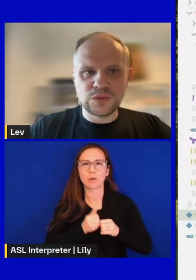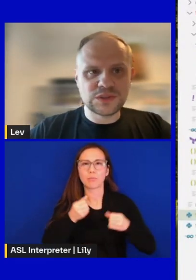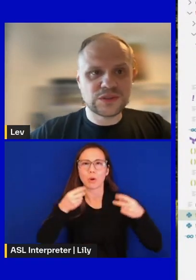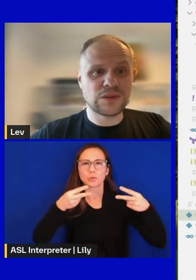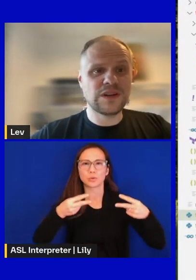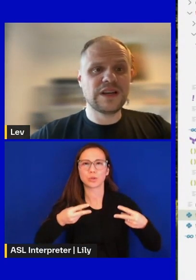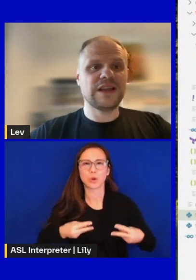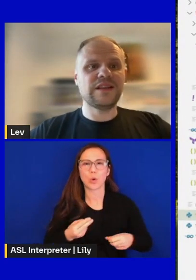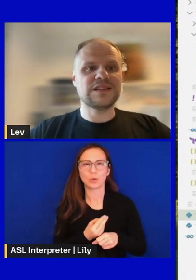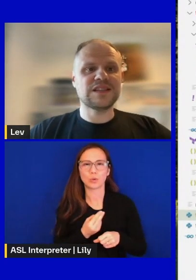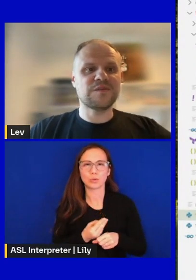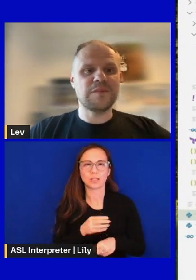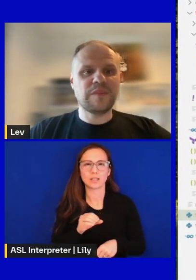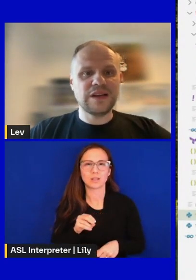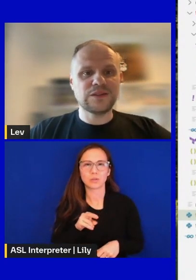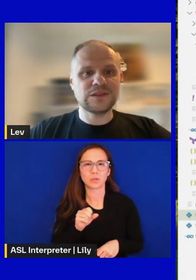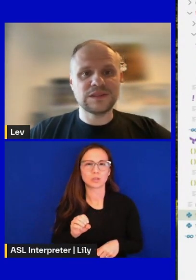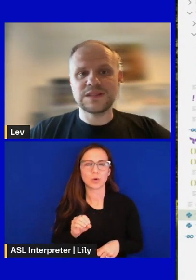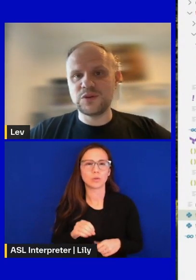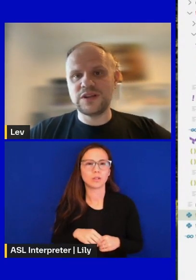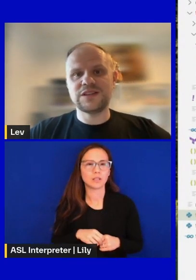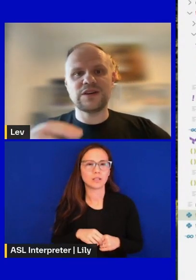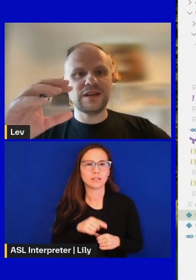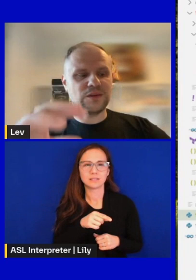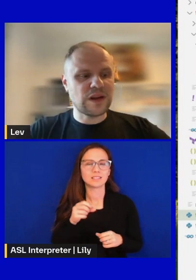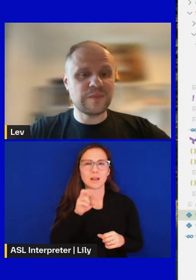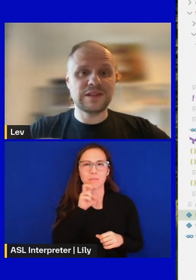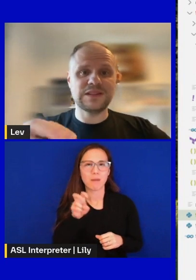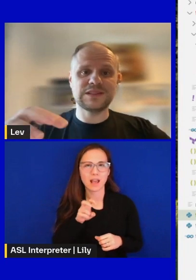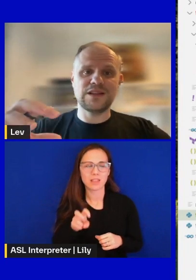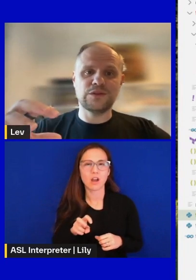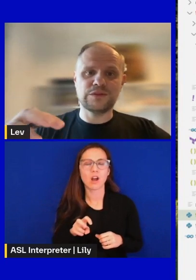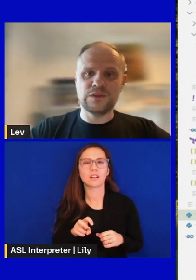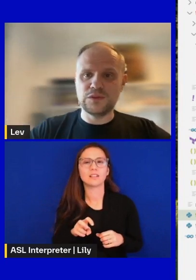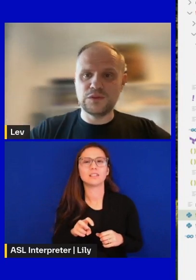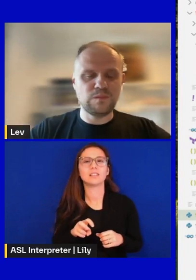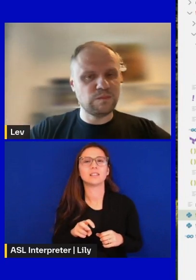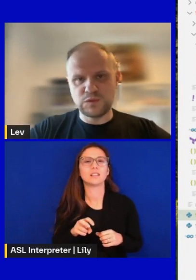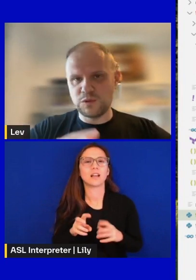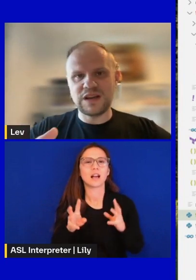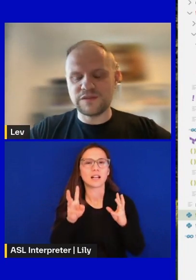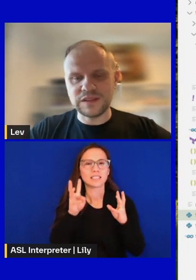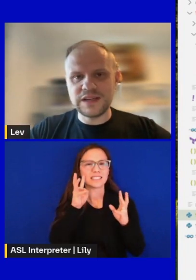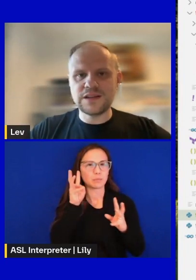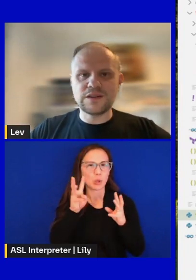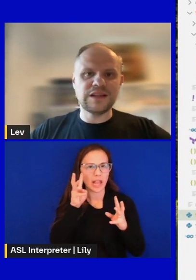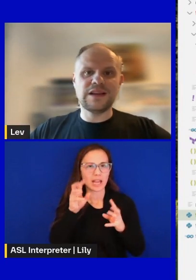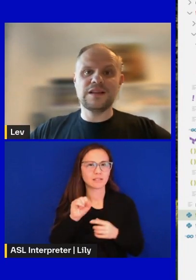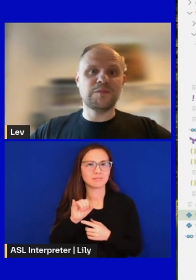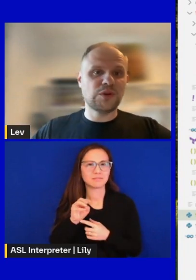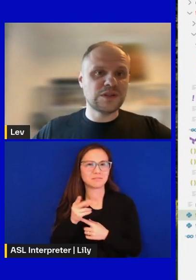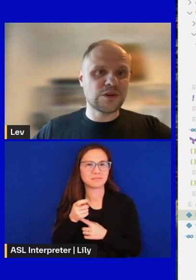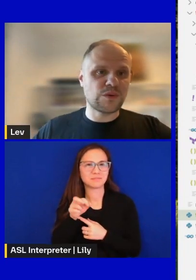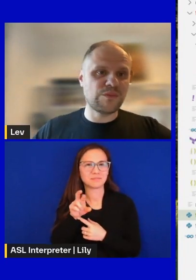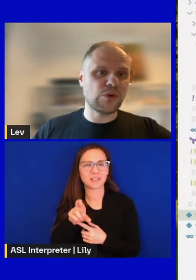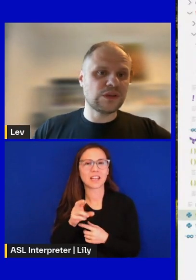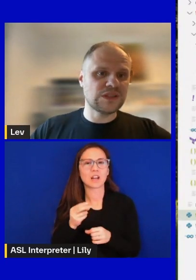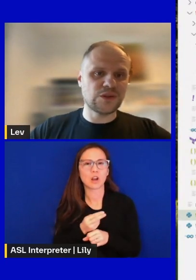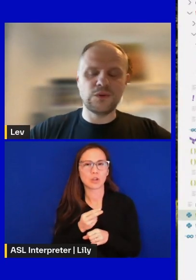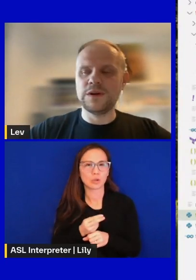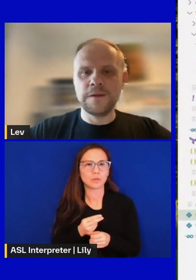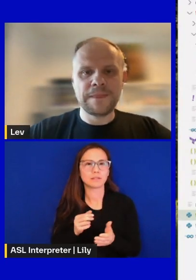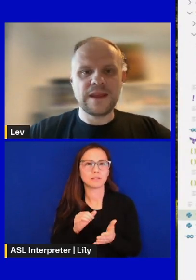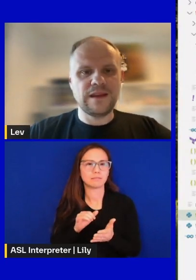with the Cursor. This is my Python simulator. I can wrap it inside of some kind of container, and I can deploy it somewhere